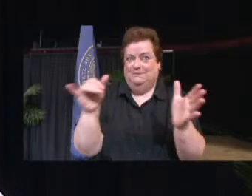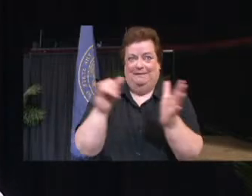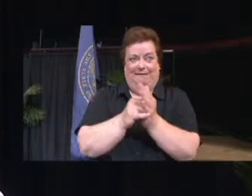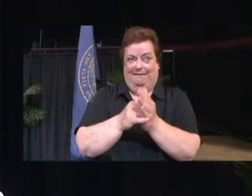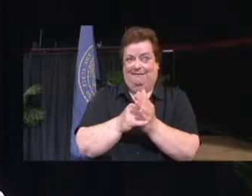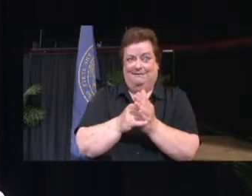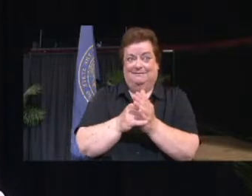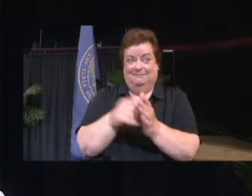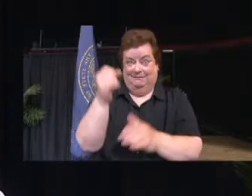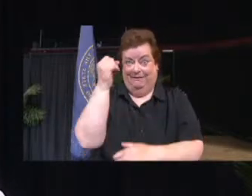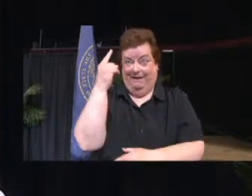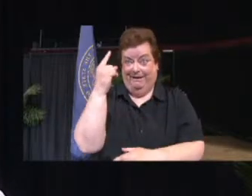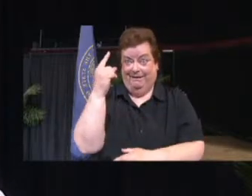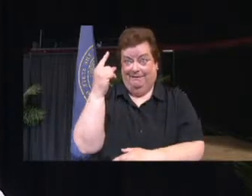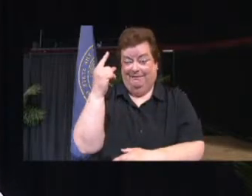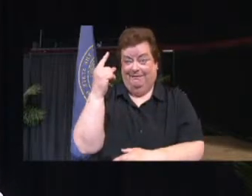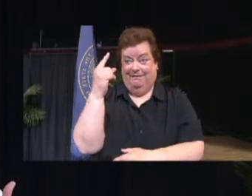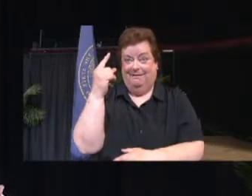Got it?